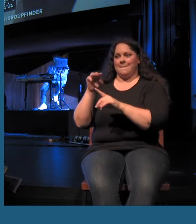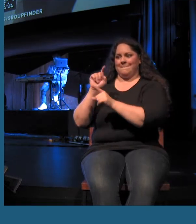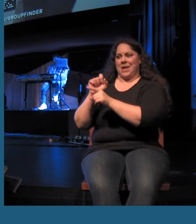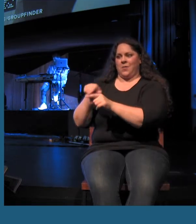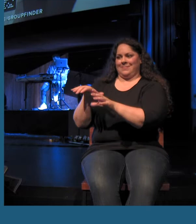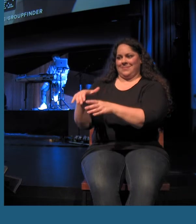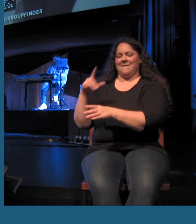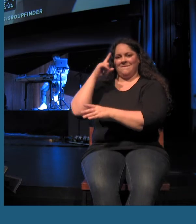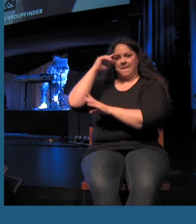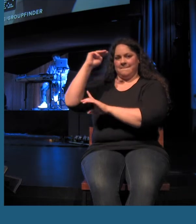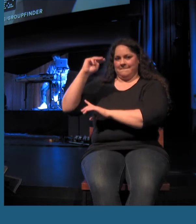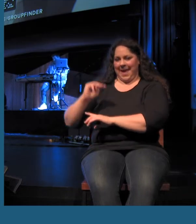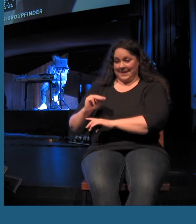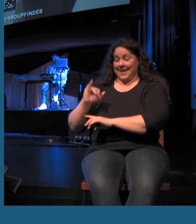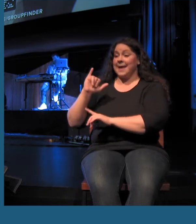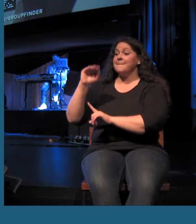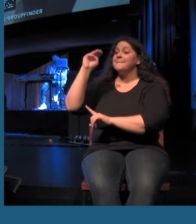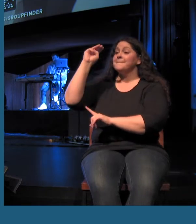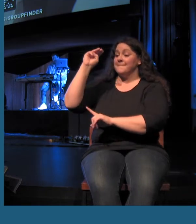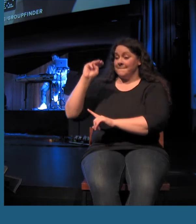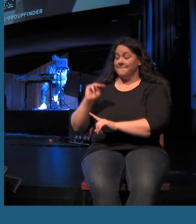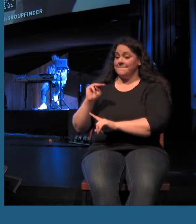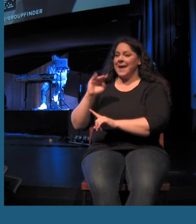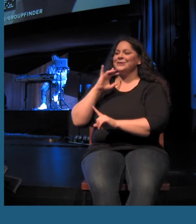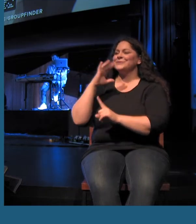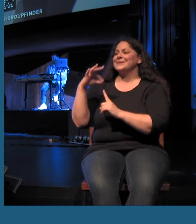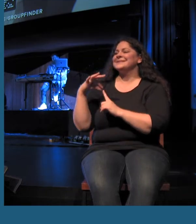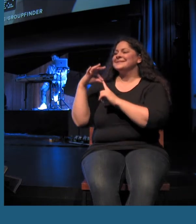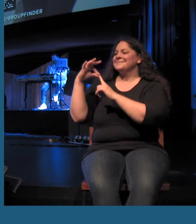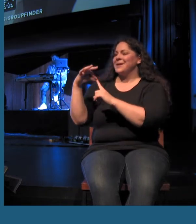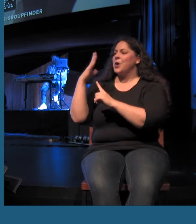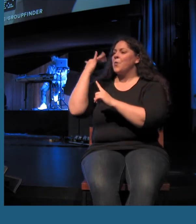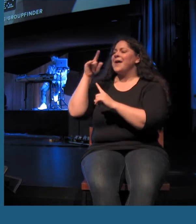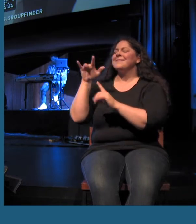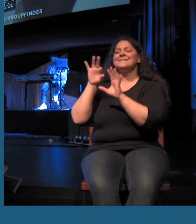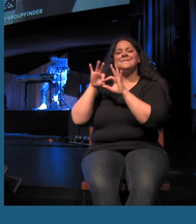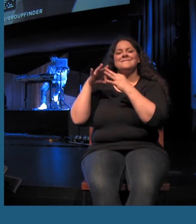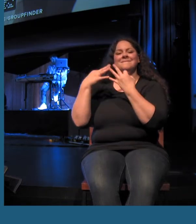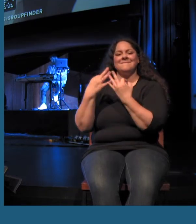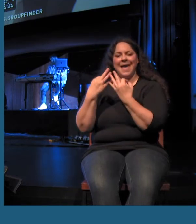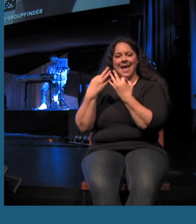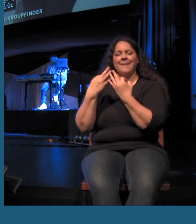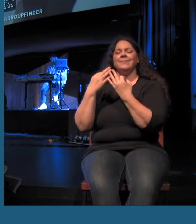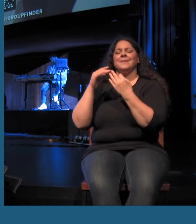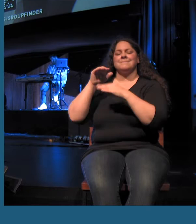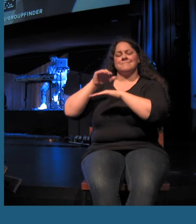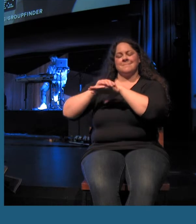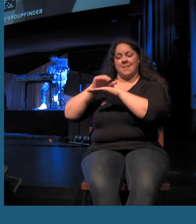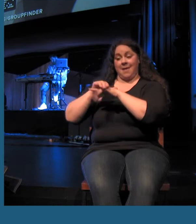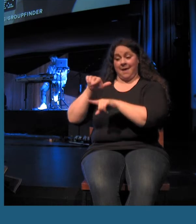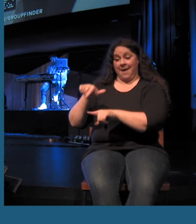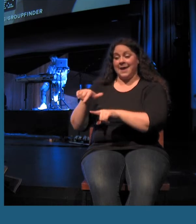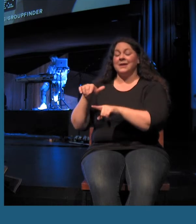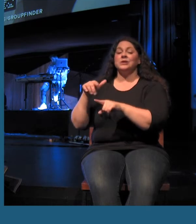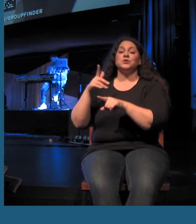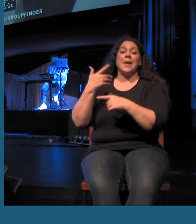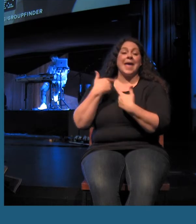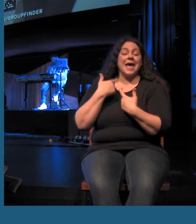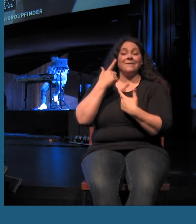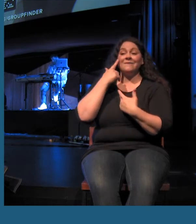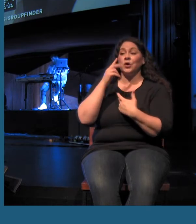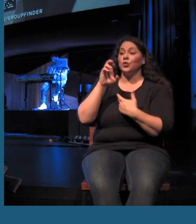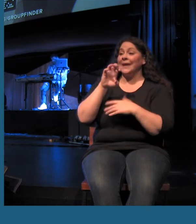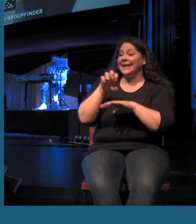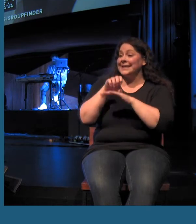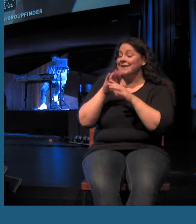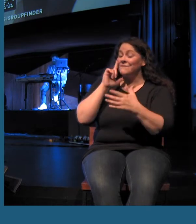Monday evenings. Monday evenings is kind of a special family equip group night, and we have groups like Reengage